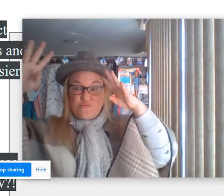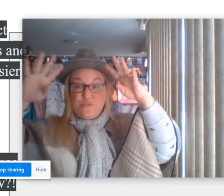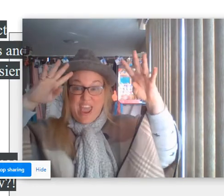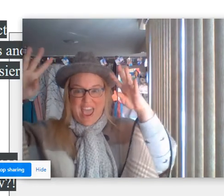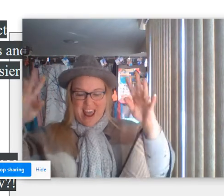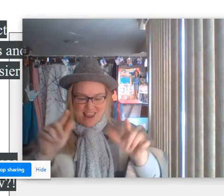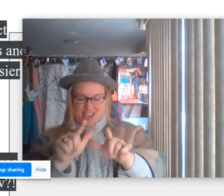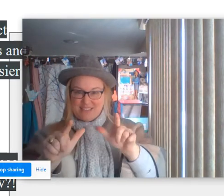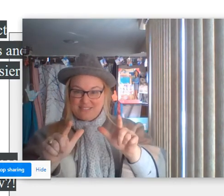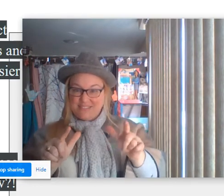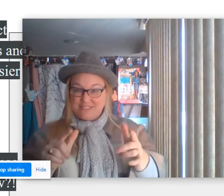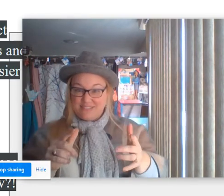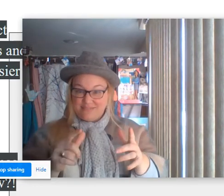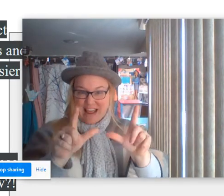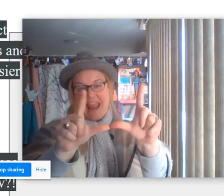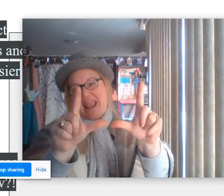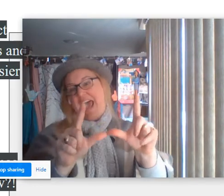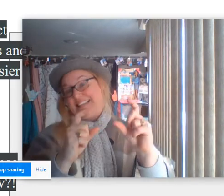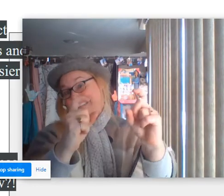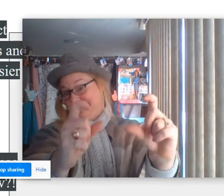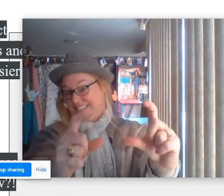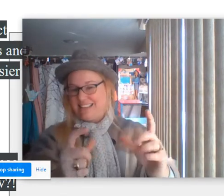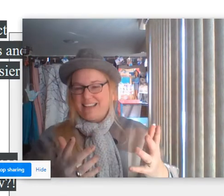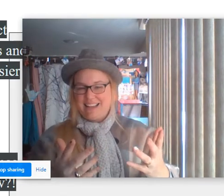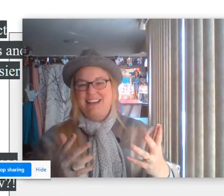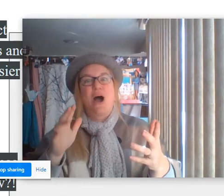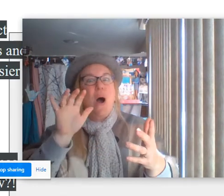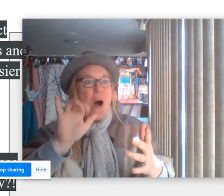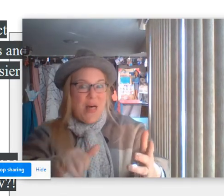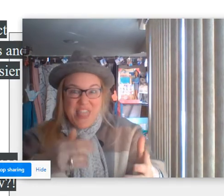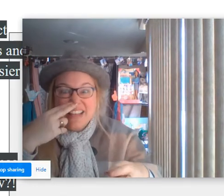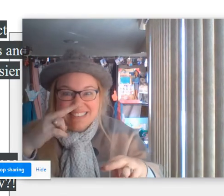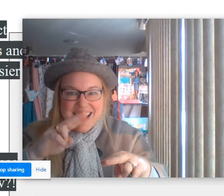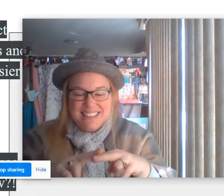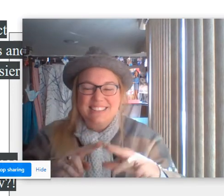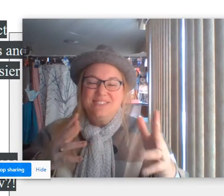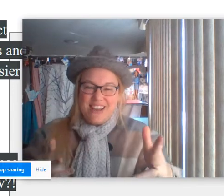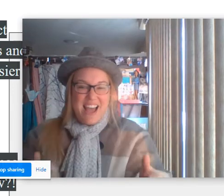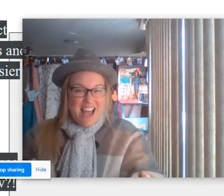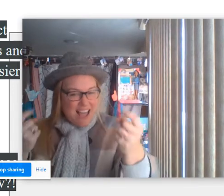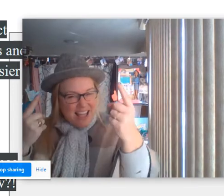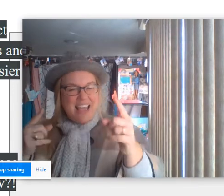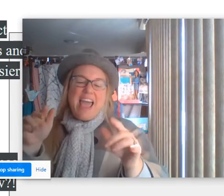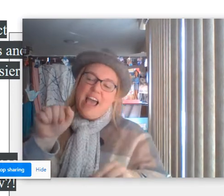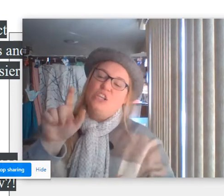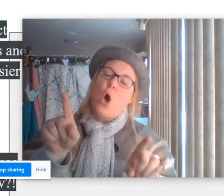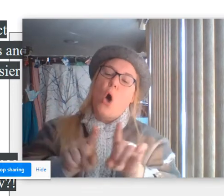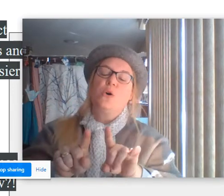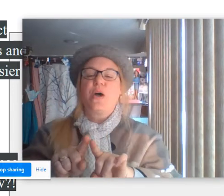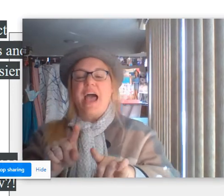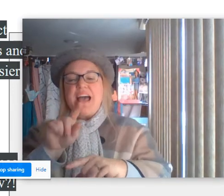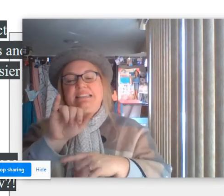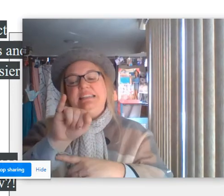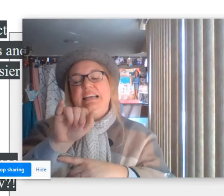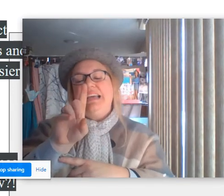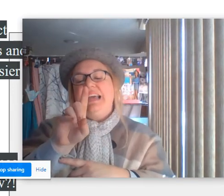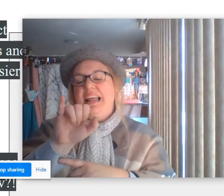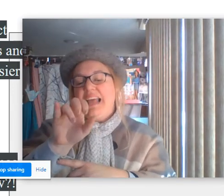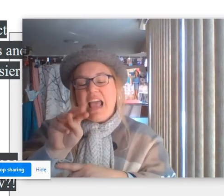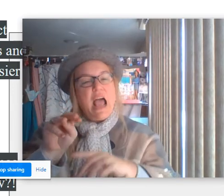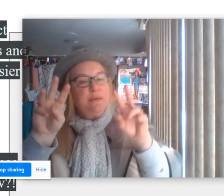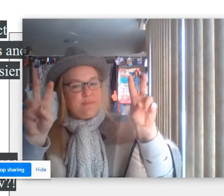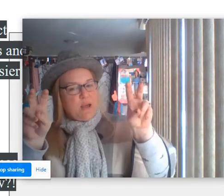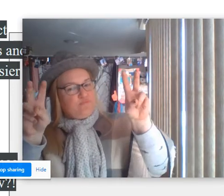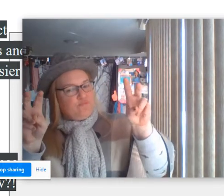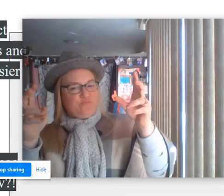it, pun intended, but ching. ASL also has full of idioms and figurative flower language as well. And it comes